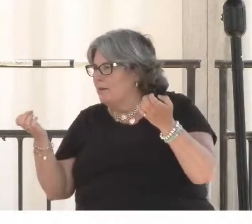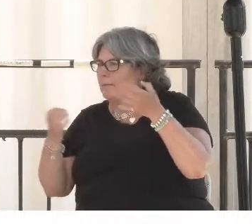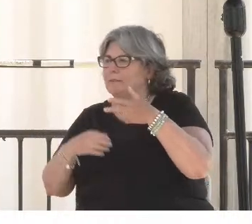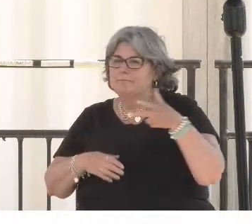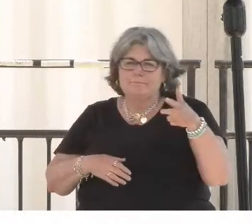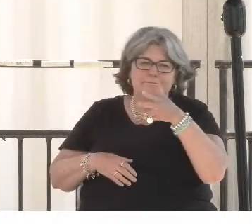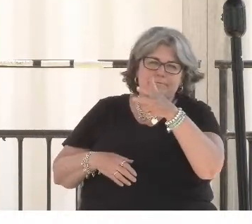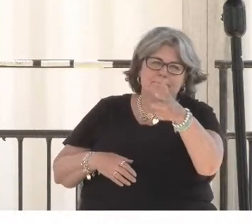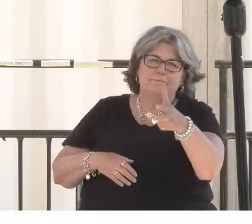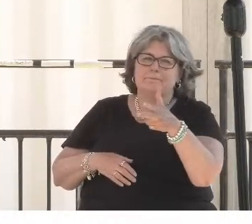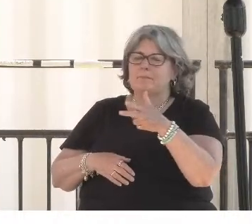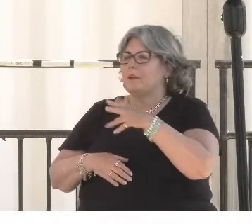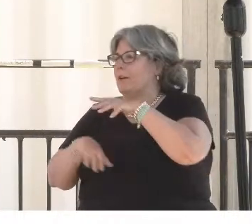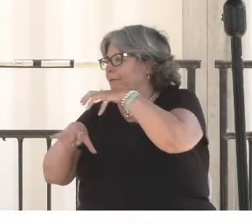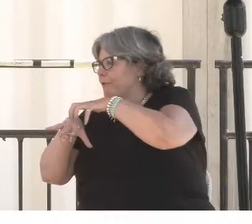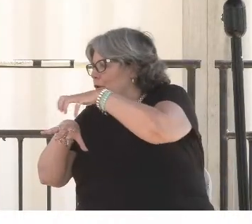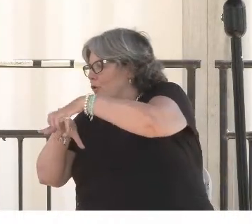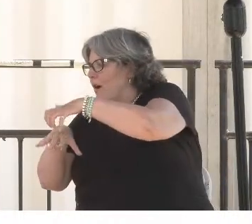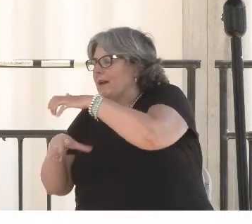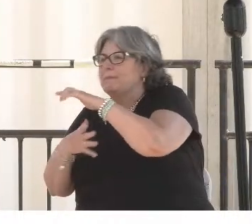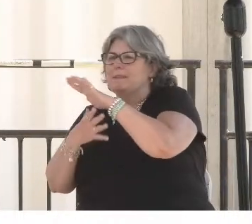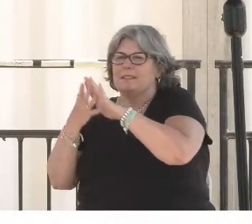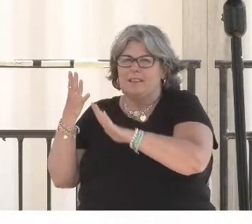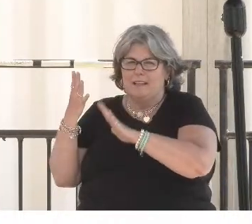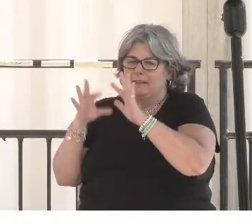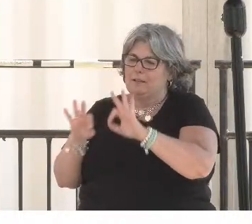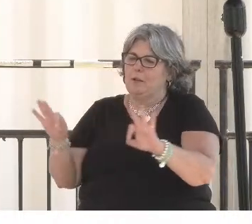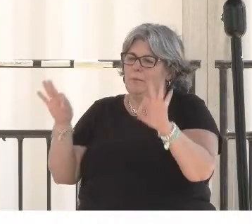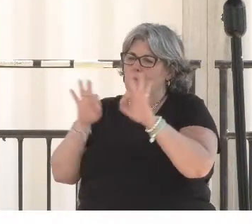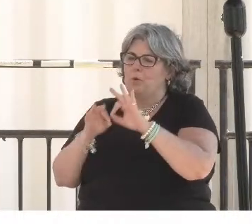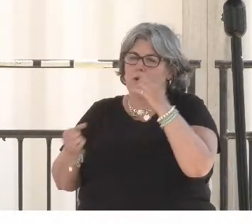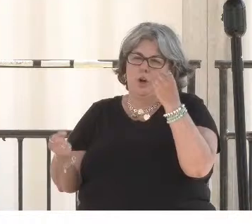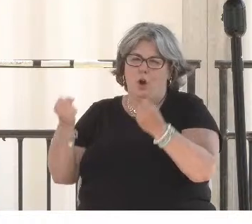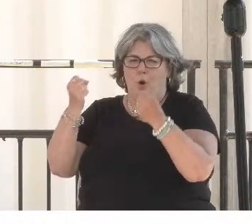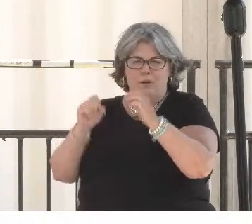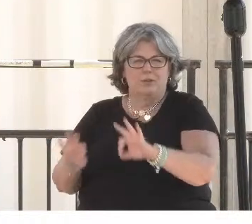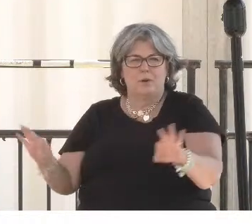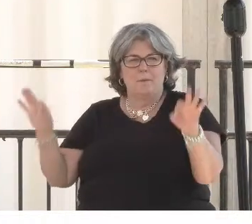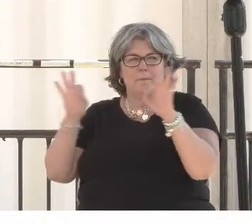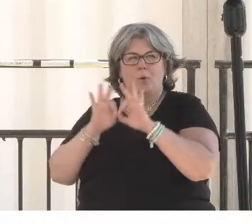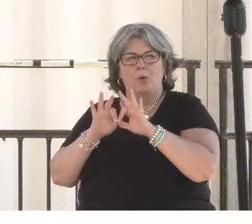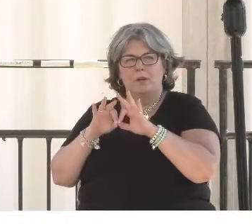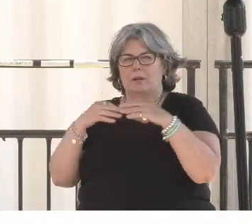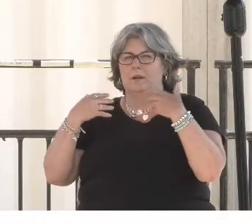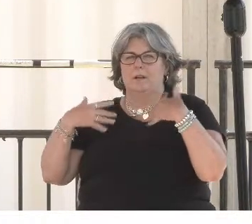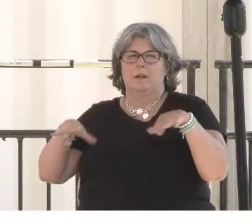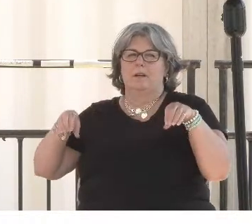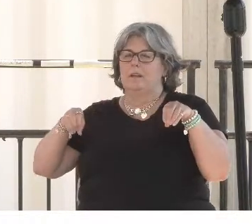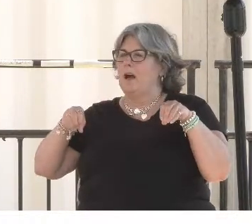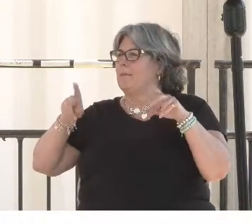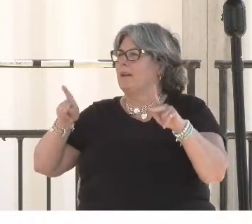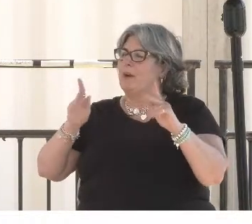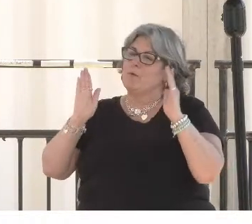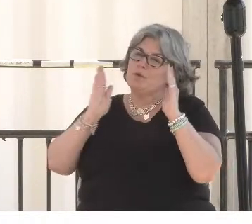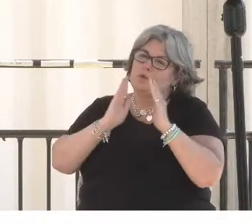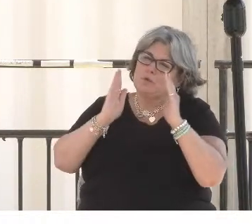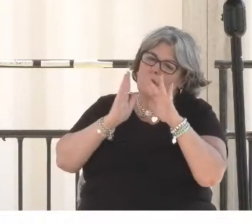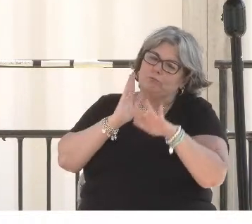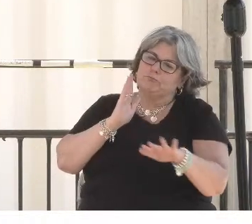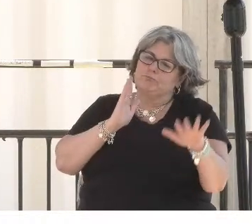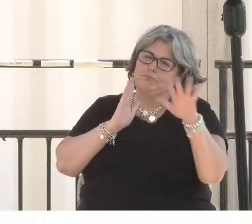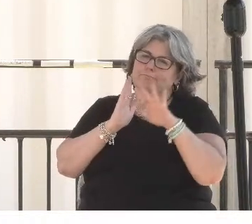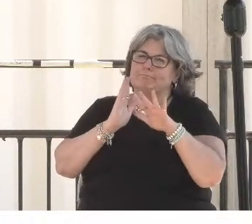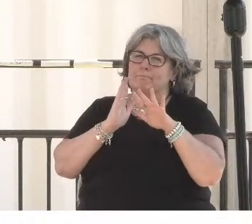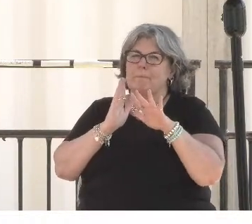literally transport grapes, and they play an integral role. And so when we had this incredible opportunity, and we're a small wine region, right? I like to say